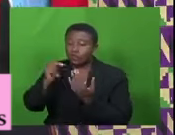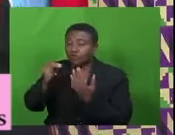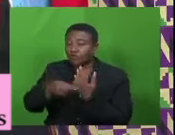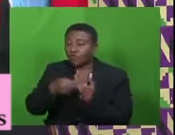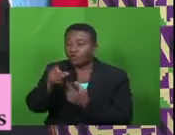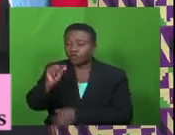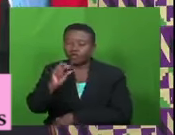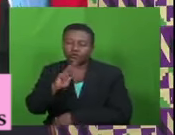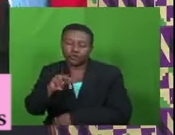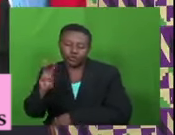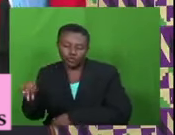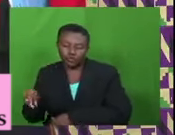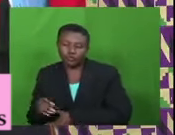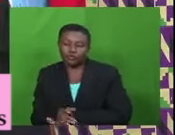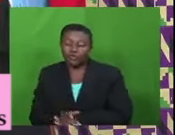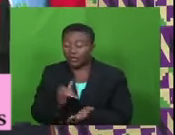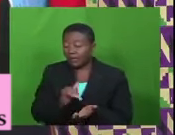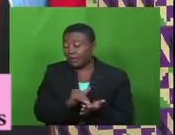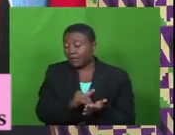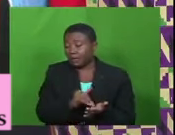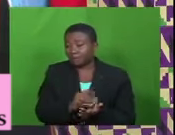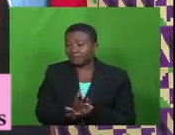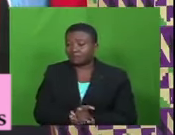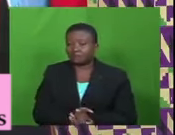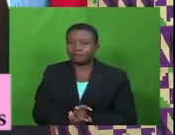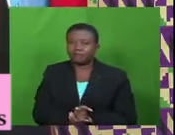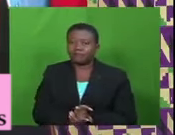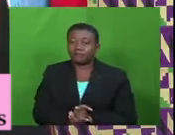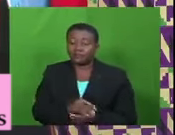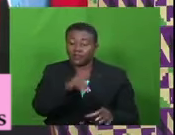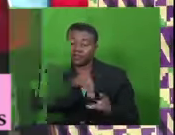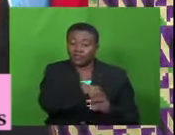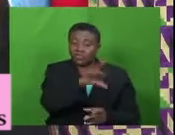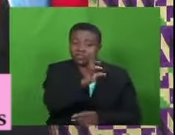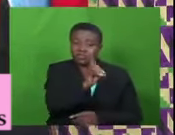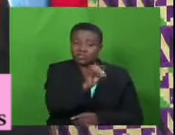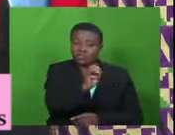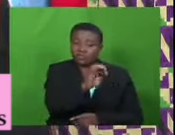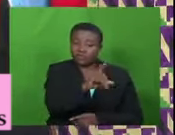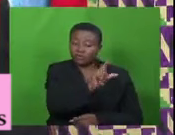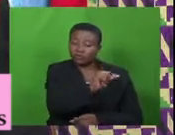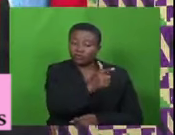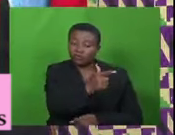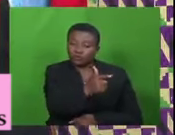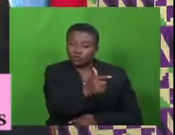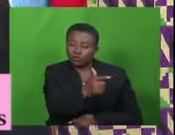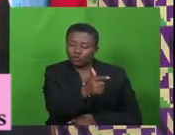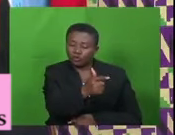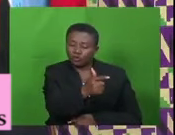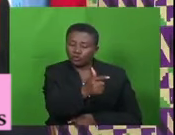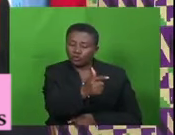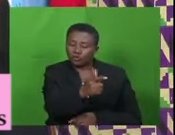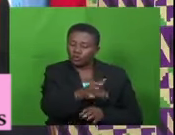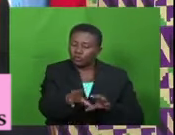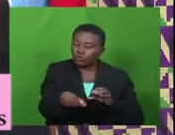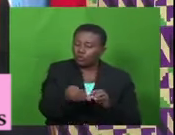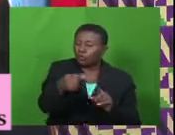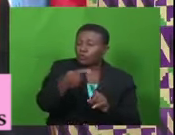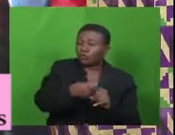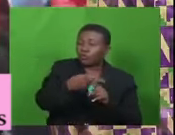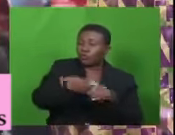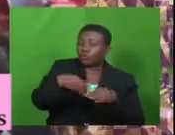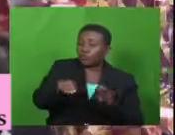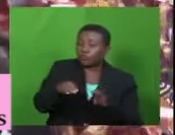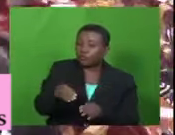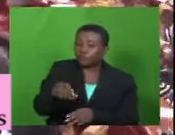2022. Again, in December 2021, total monthly sales of